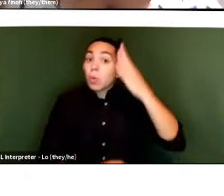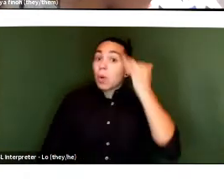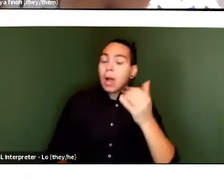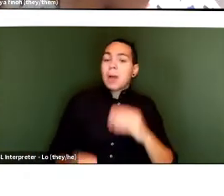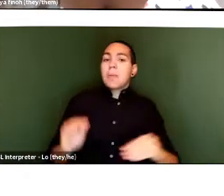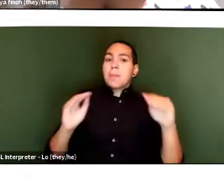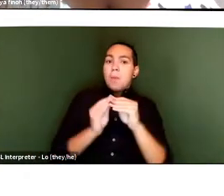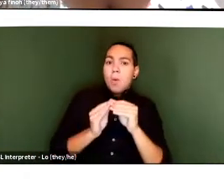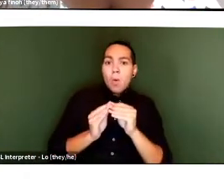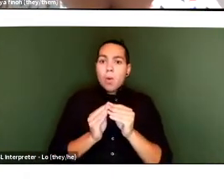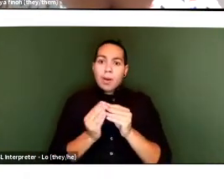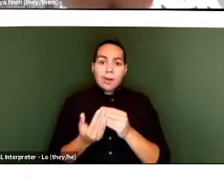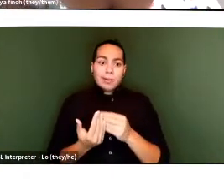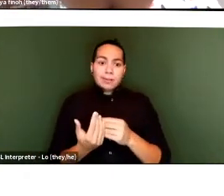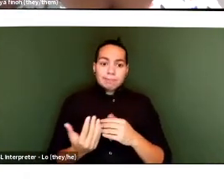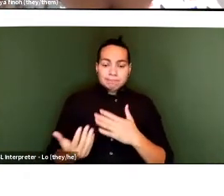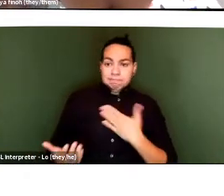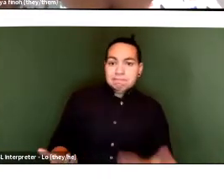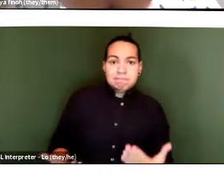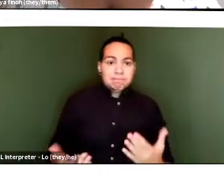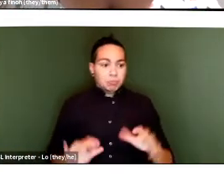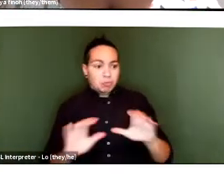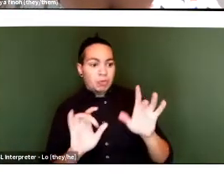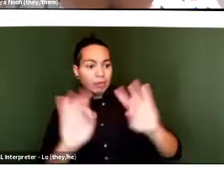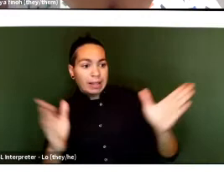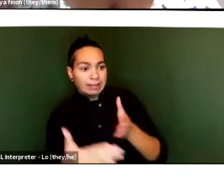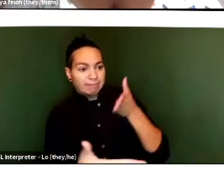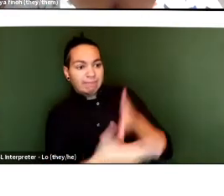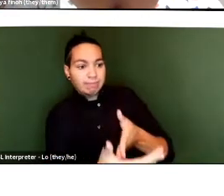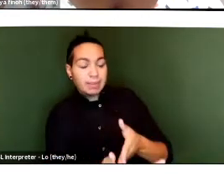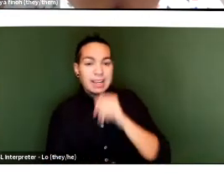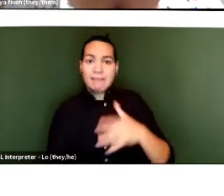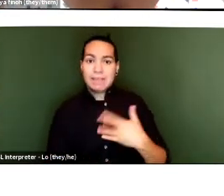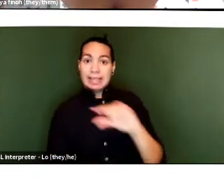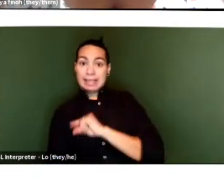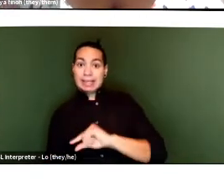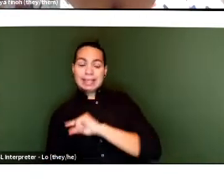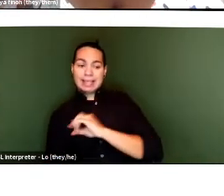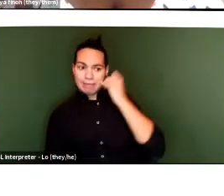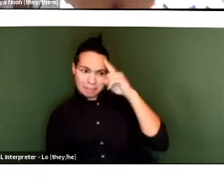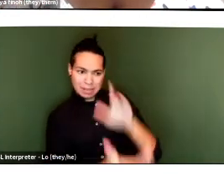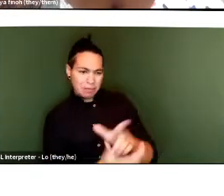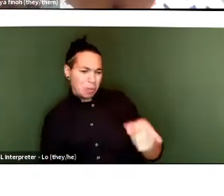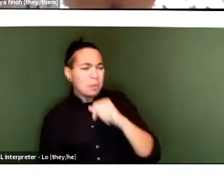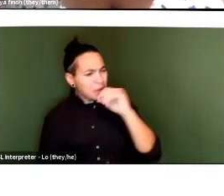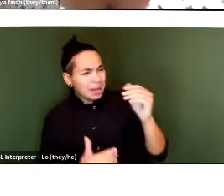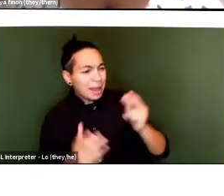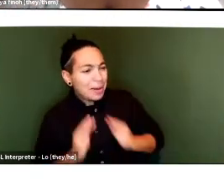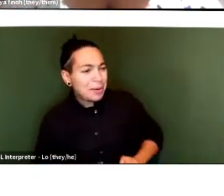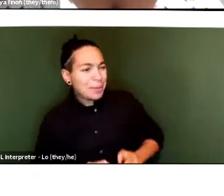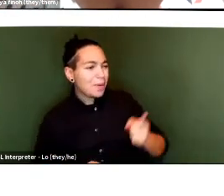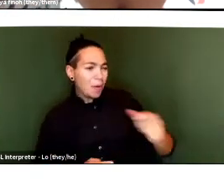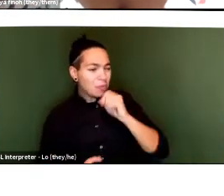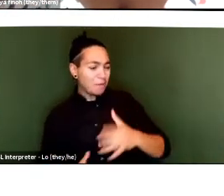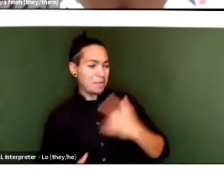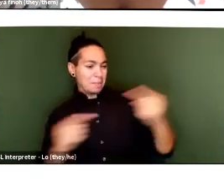commit violence and not feel guilty about it against someone you don't believe is human. You don't believe feels pain